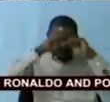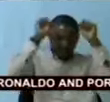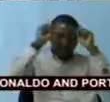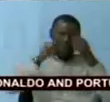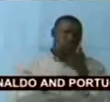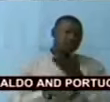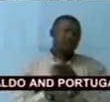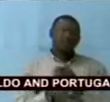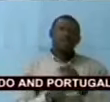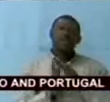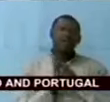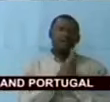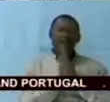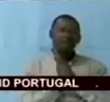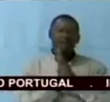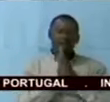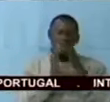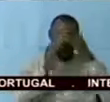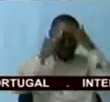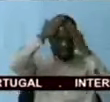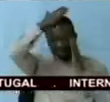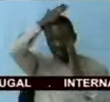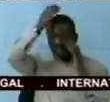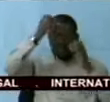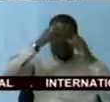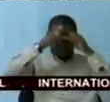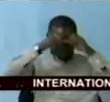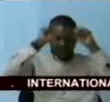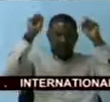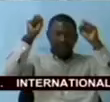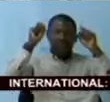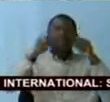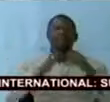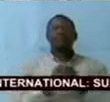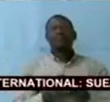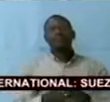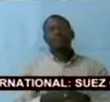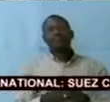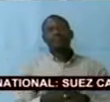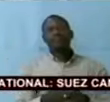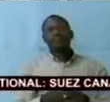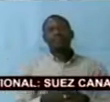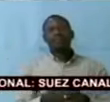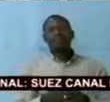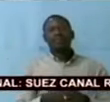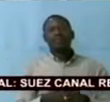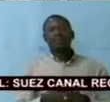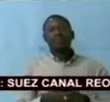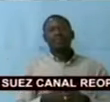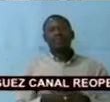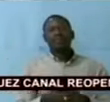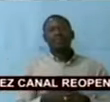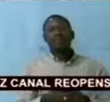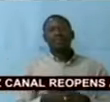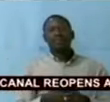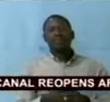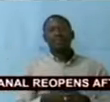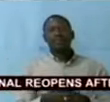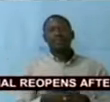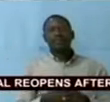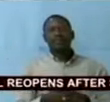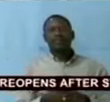ke kan against the military regime. ben ya lon ko be man sojar man sakunda nyin doya kan. And it